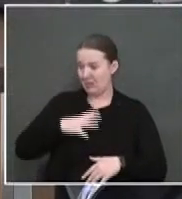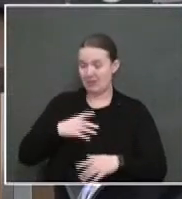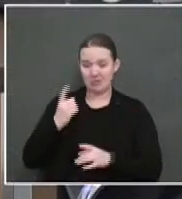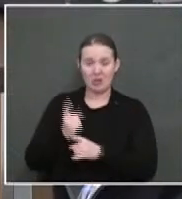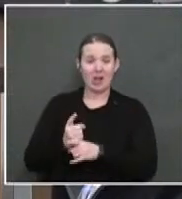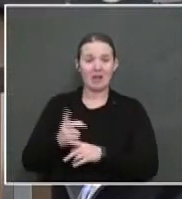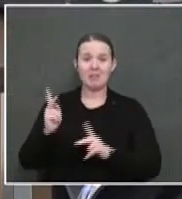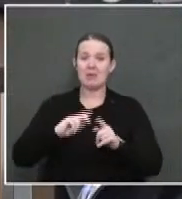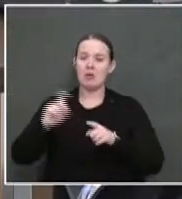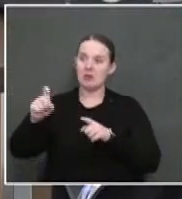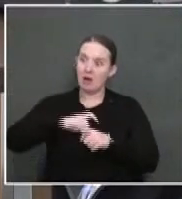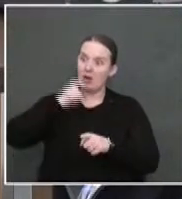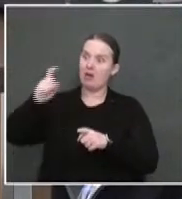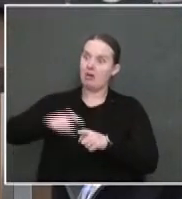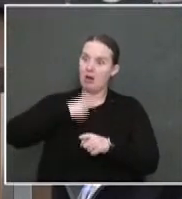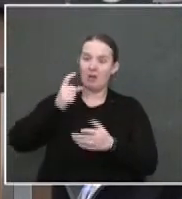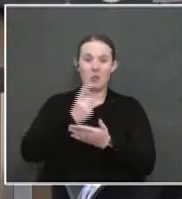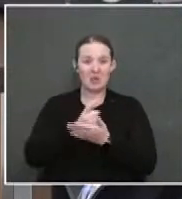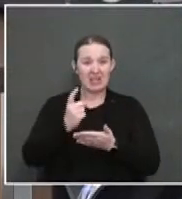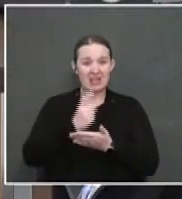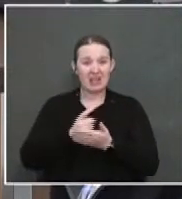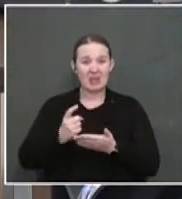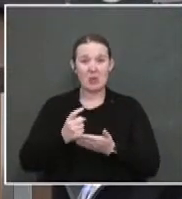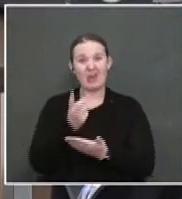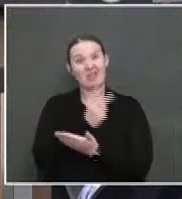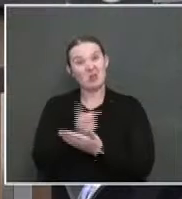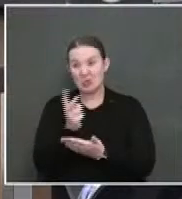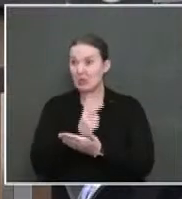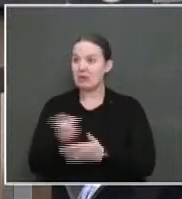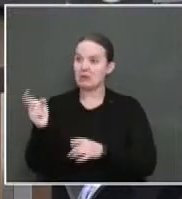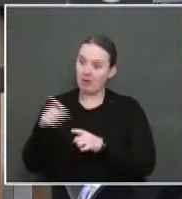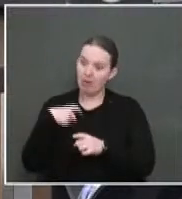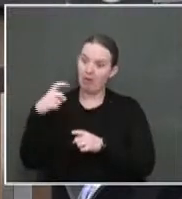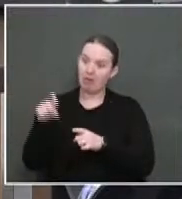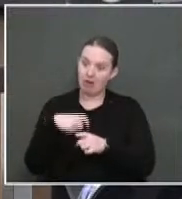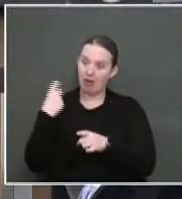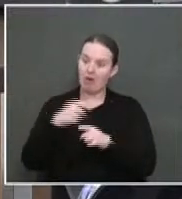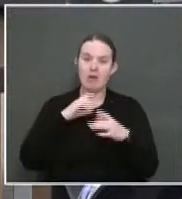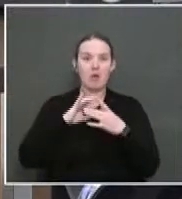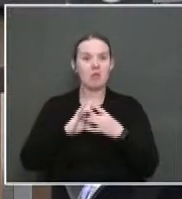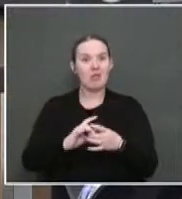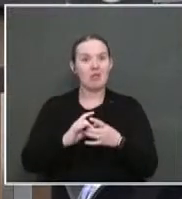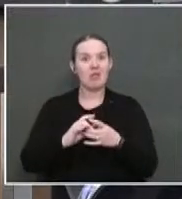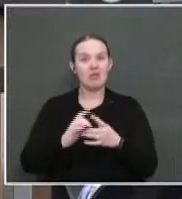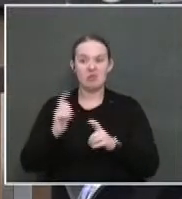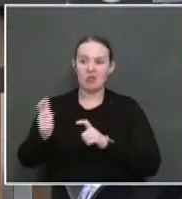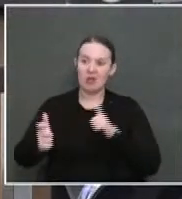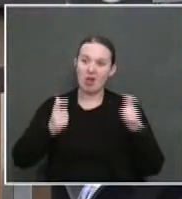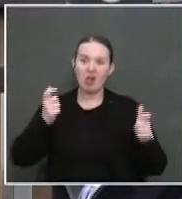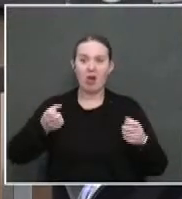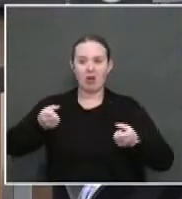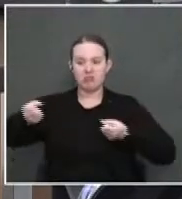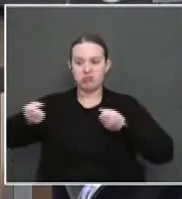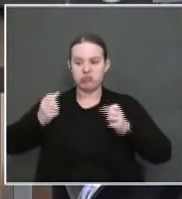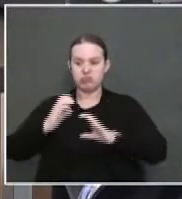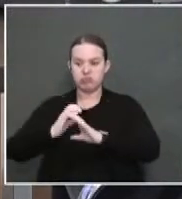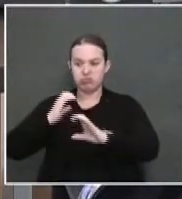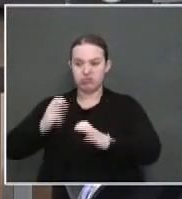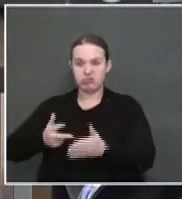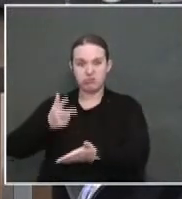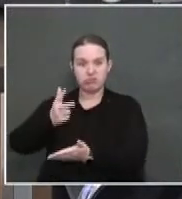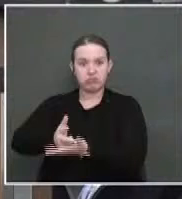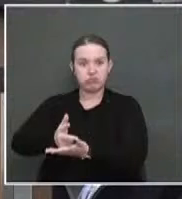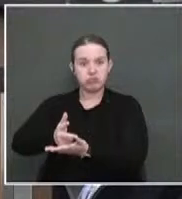calls, if not weekly, at least every other week, about these oversized vehicles